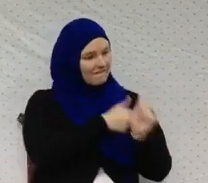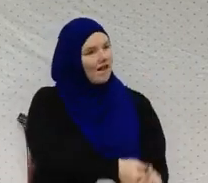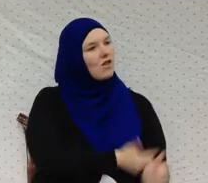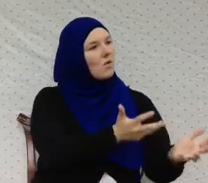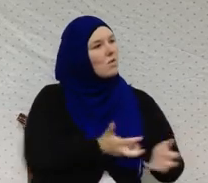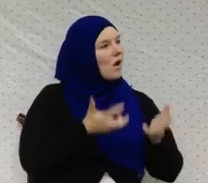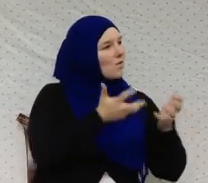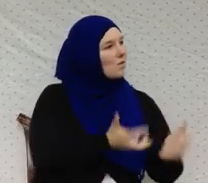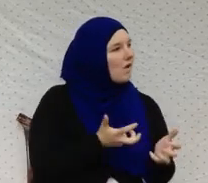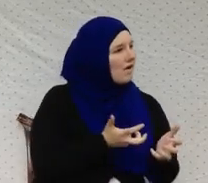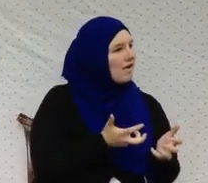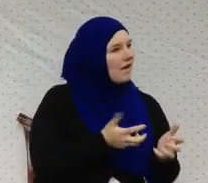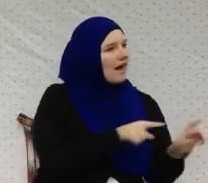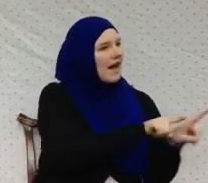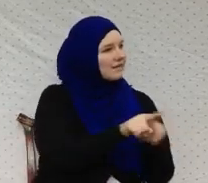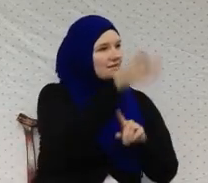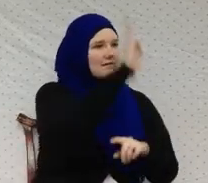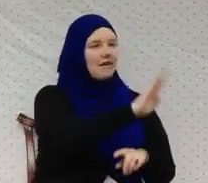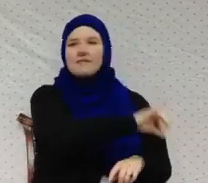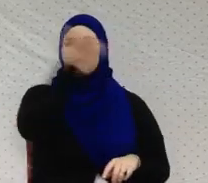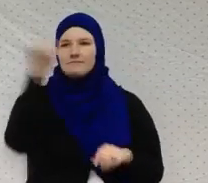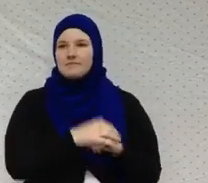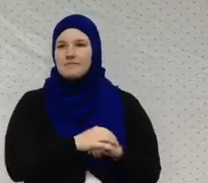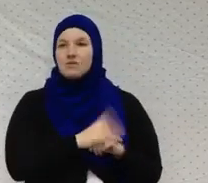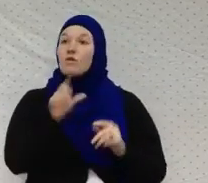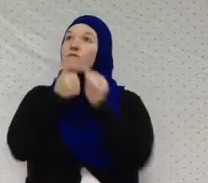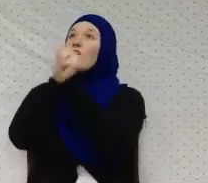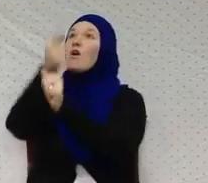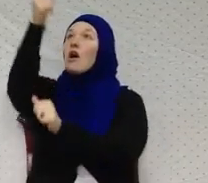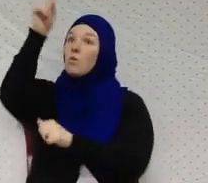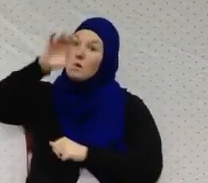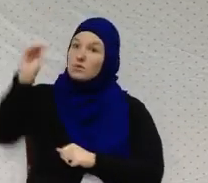whims and desires as his God?